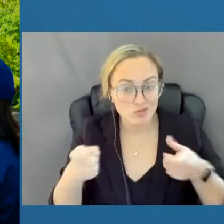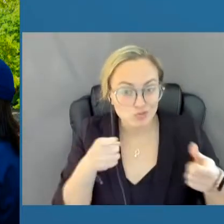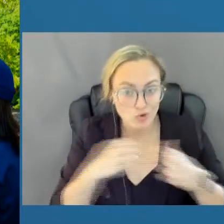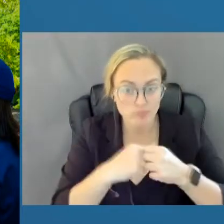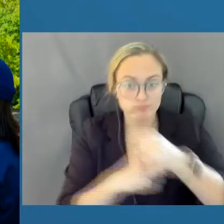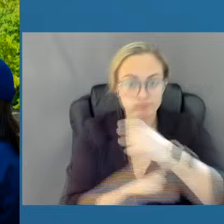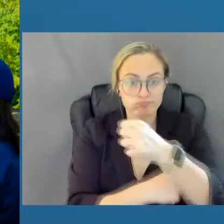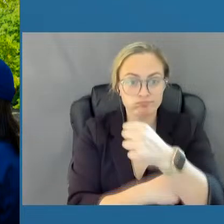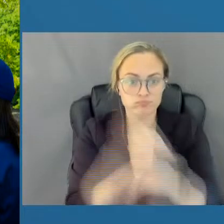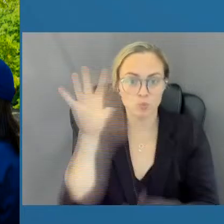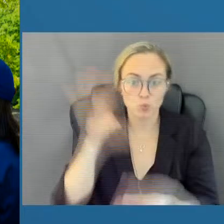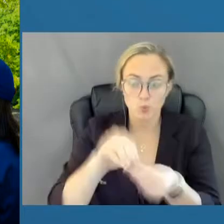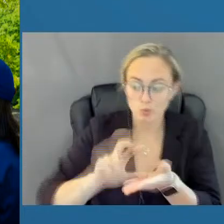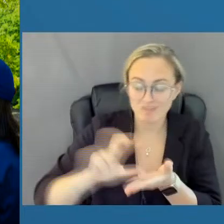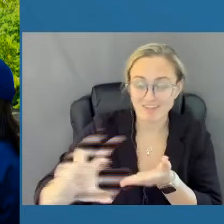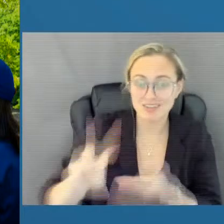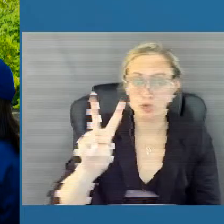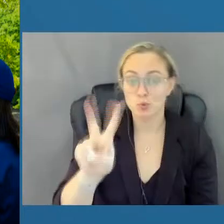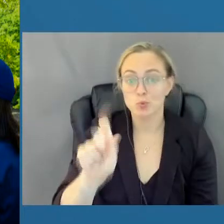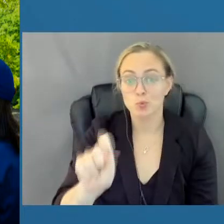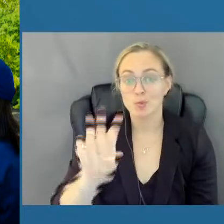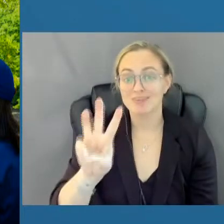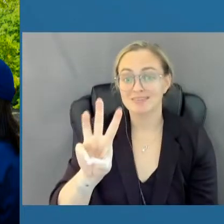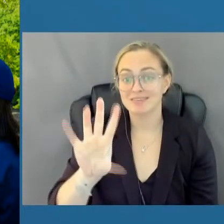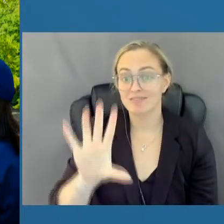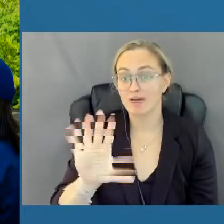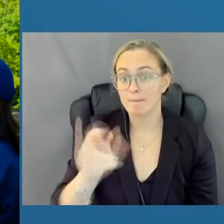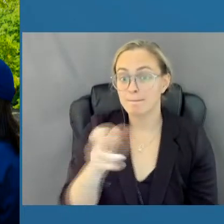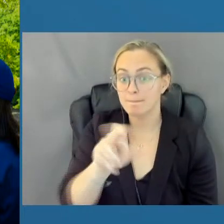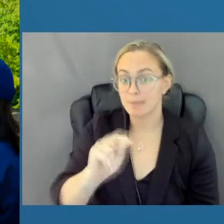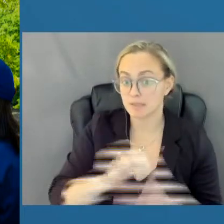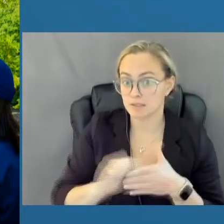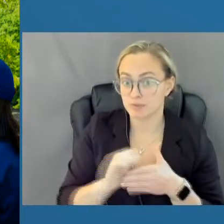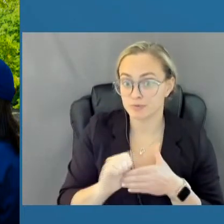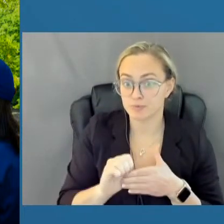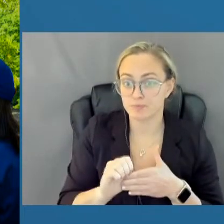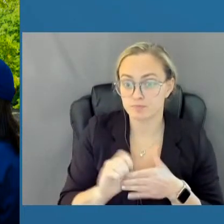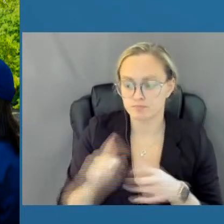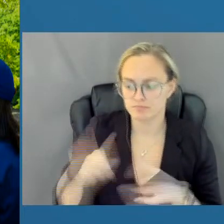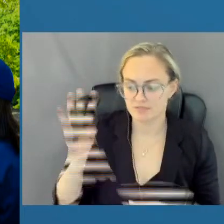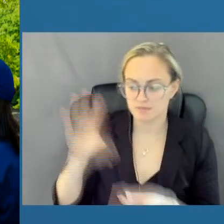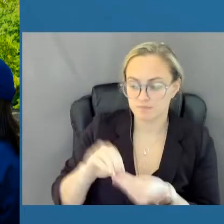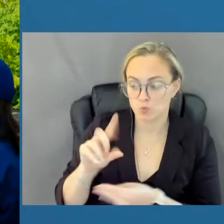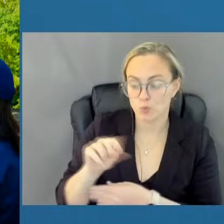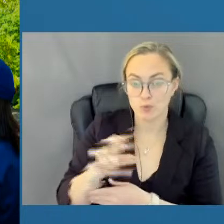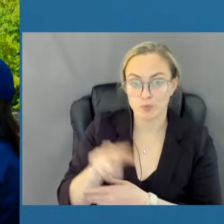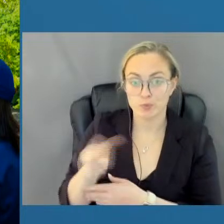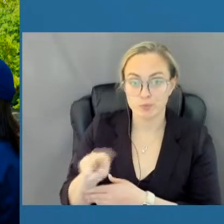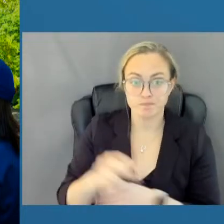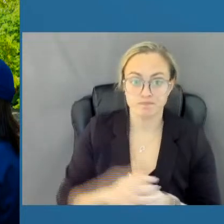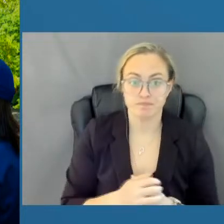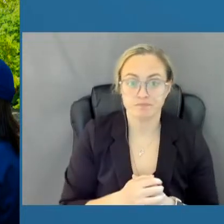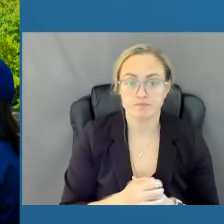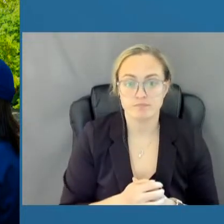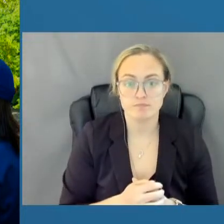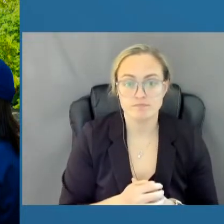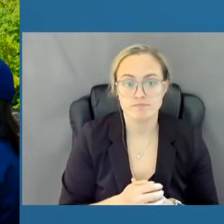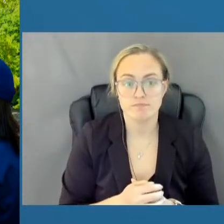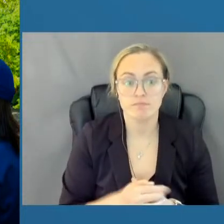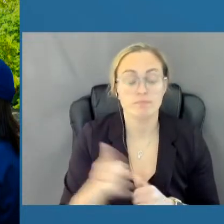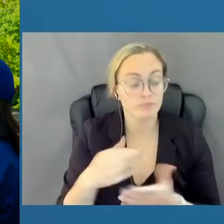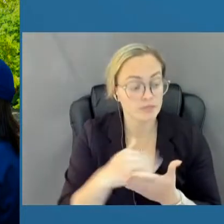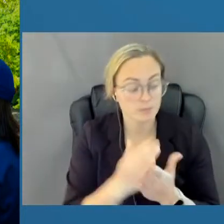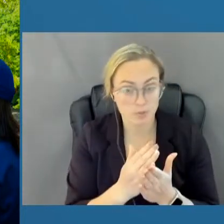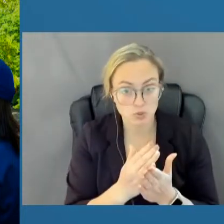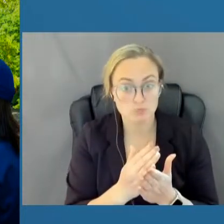brings our total investment to $2.65 billion since 2022. With this budget,